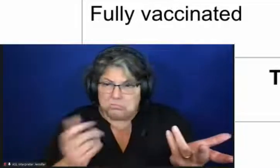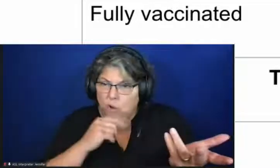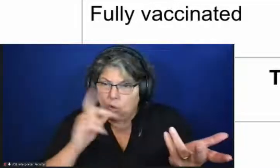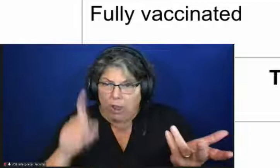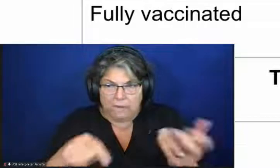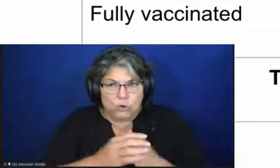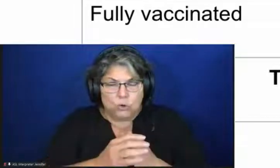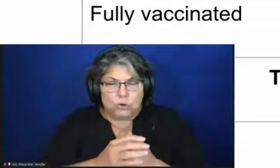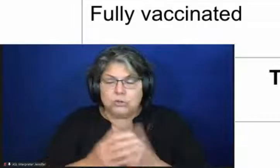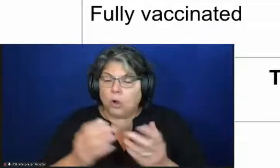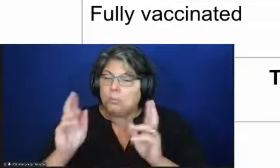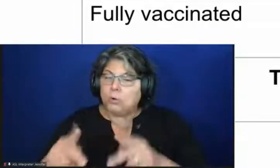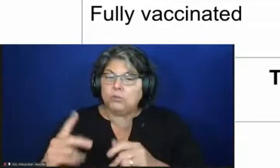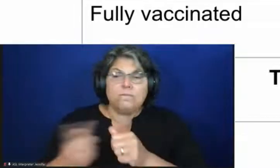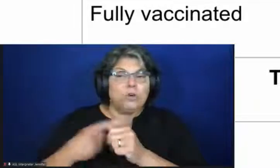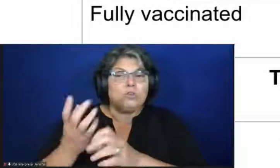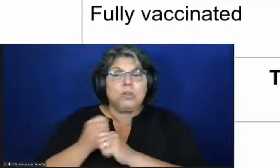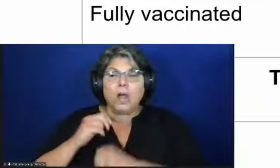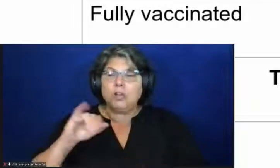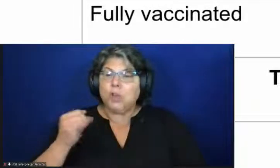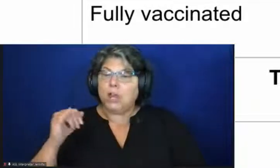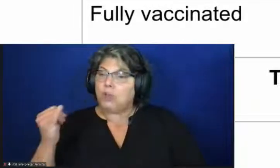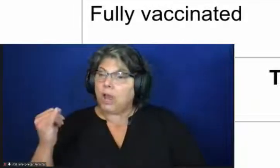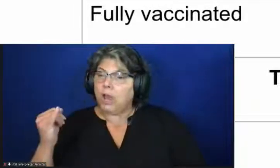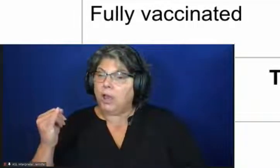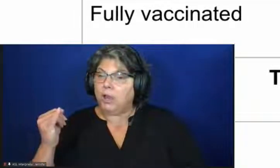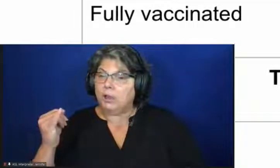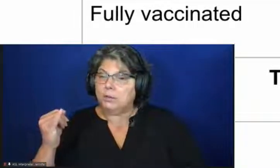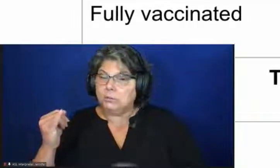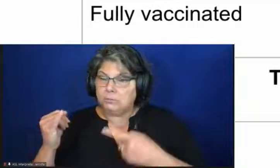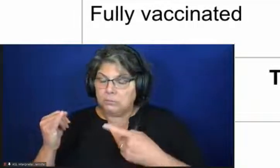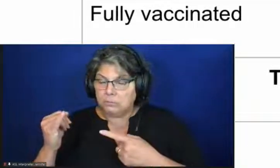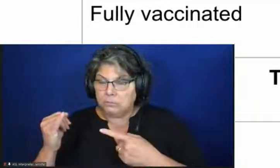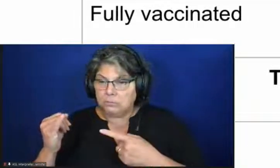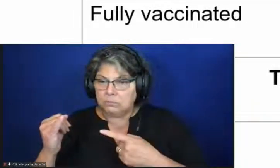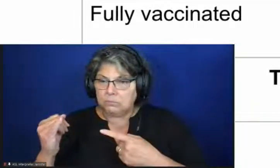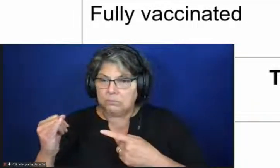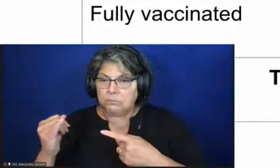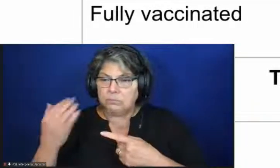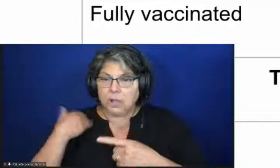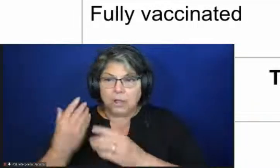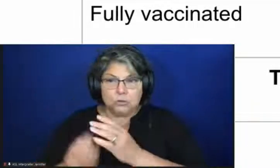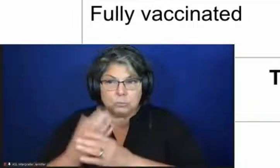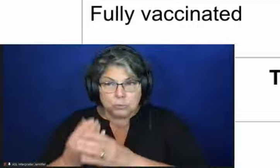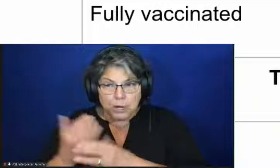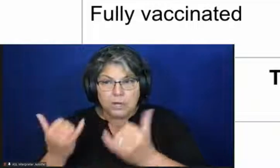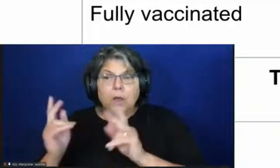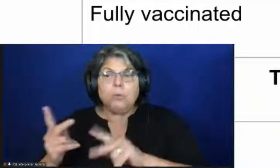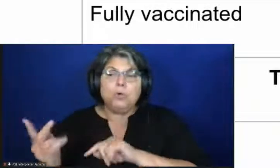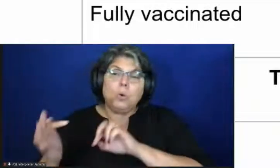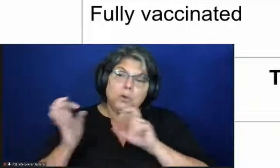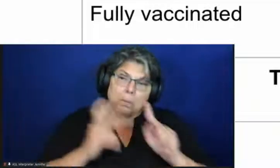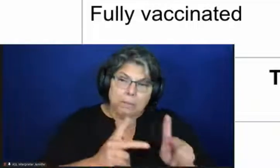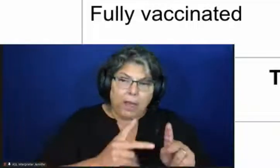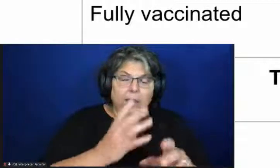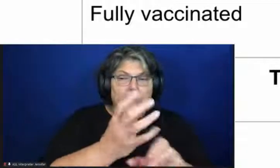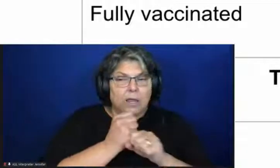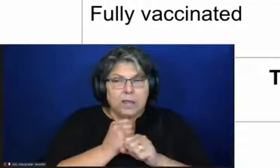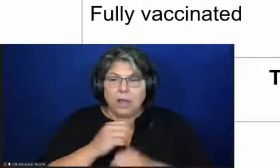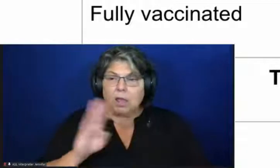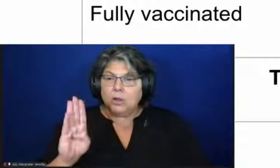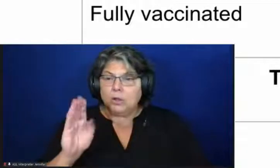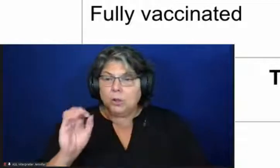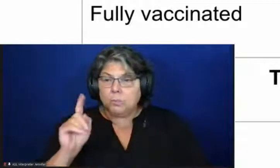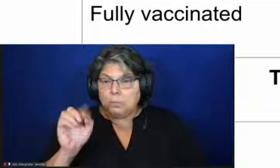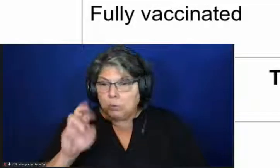a Johnson & Johnson vaccine might have been the primary, and a person wants to come in and get a booster